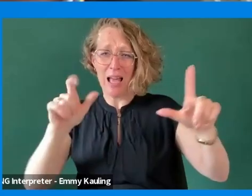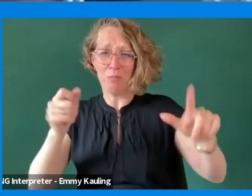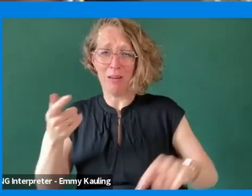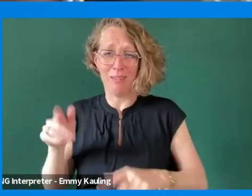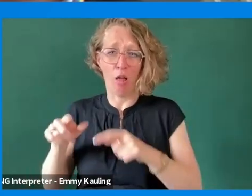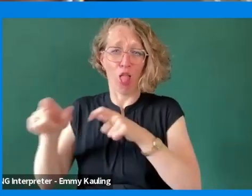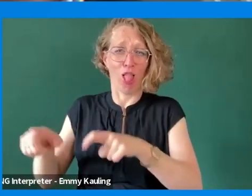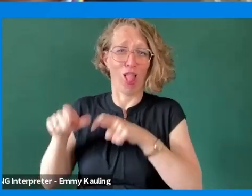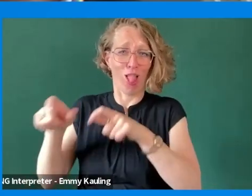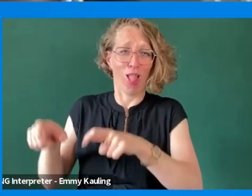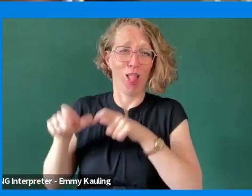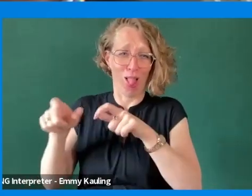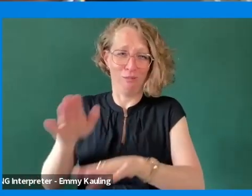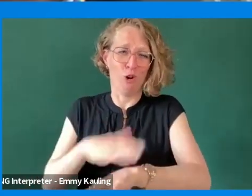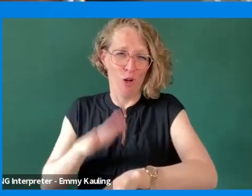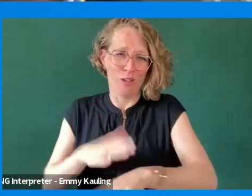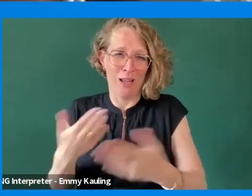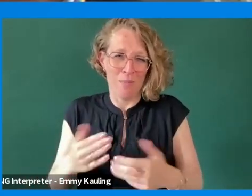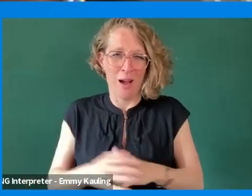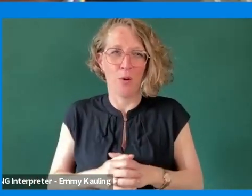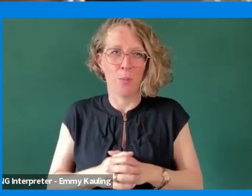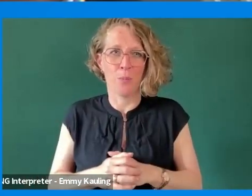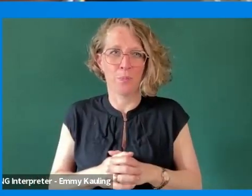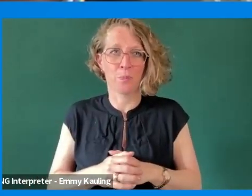more of the people on the call.